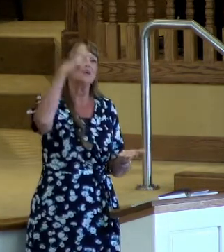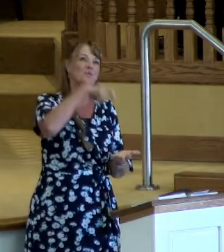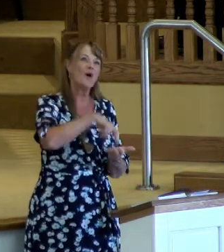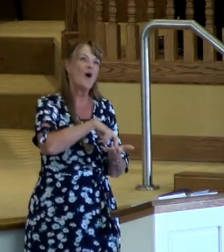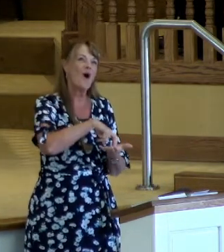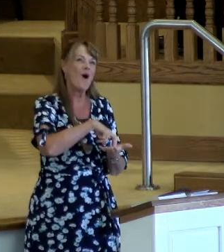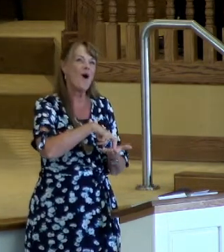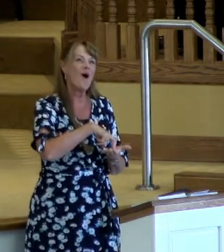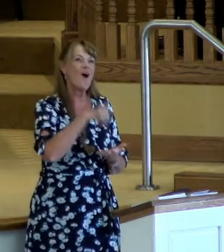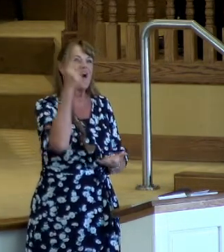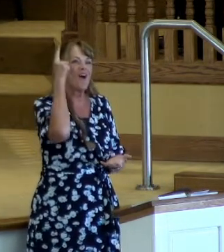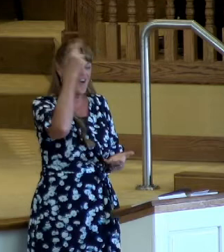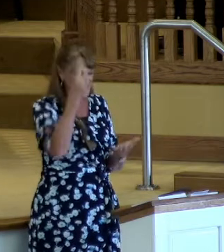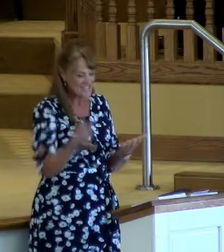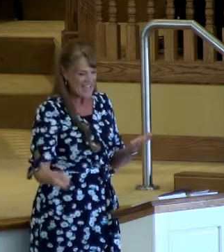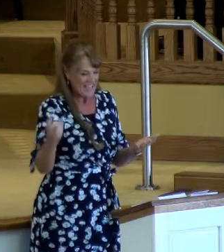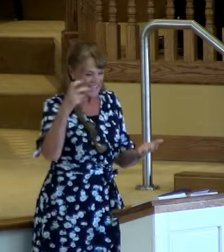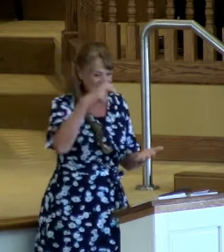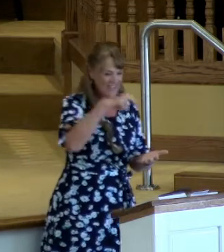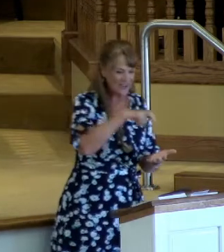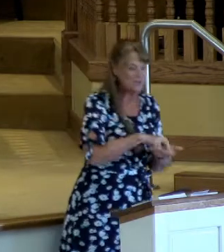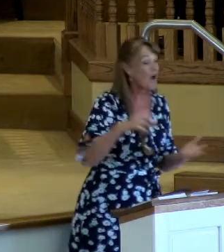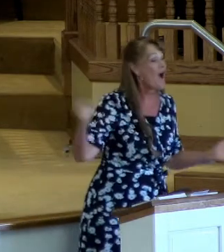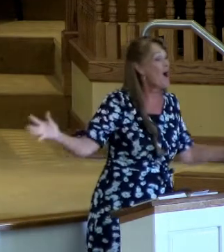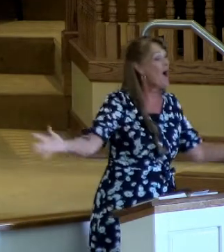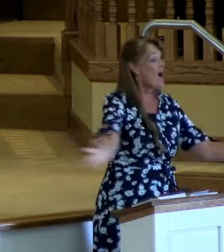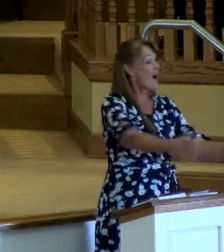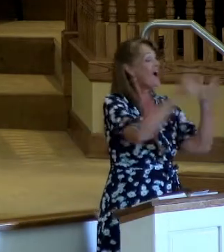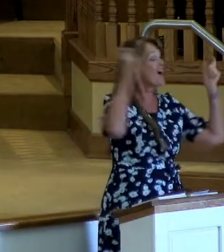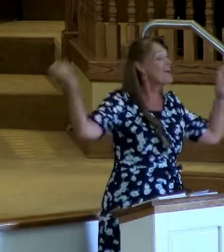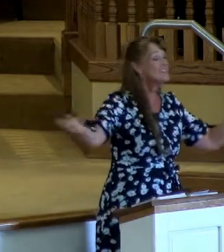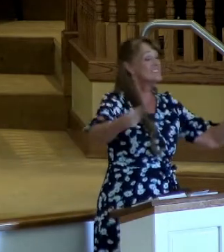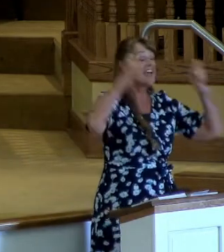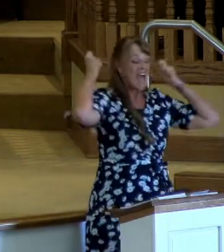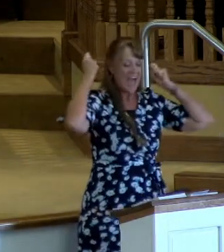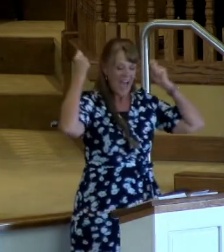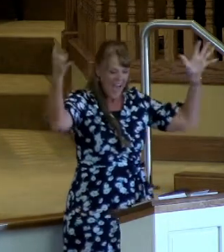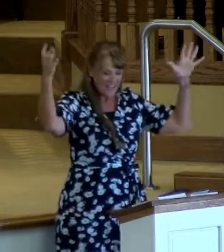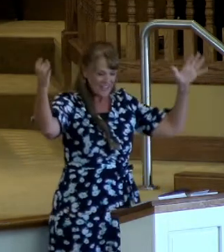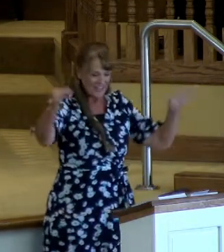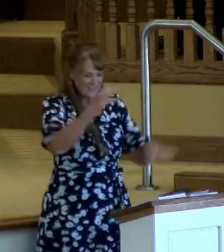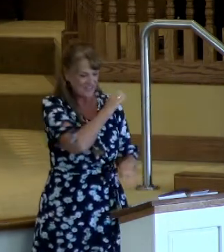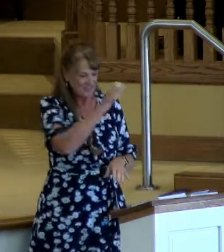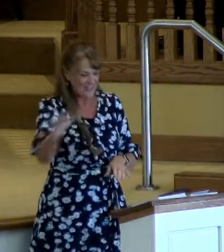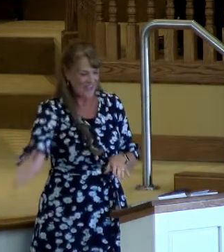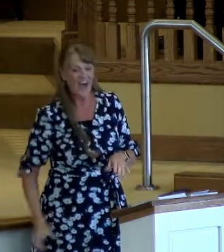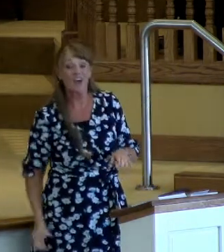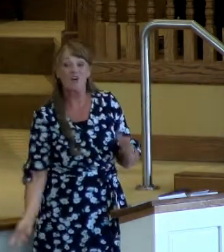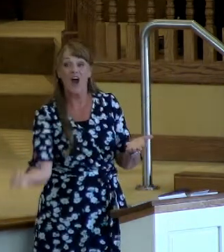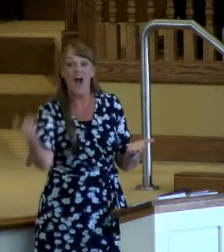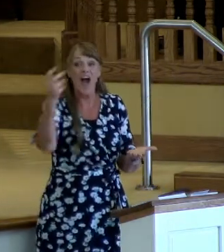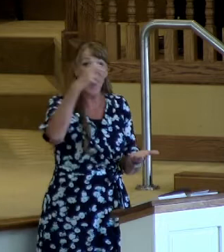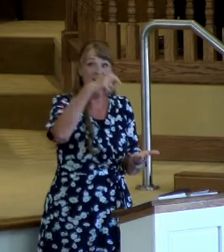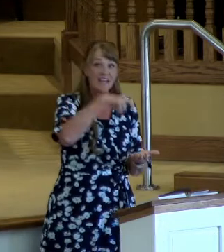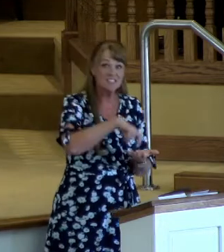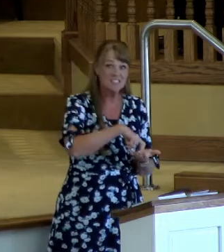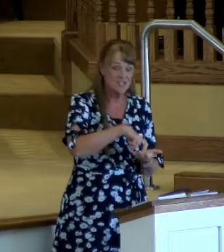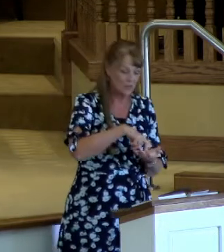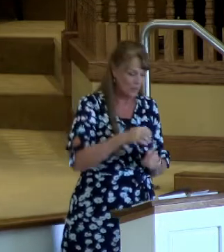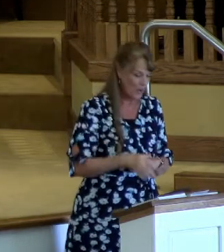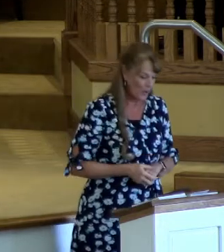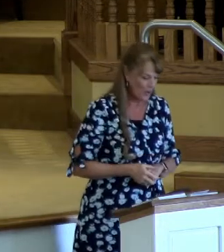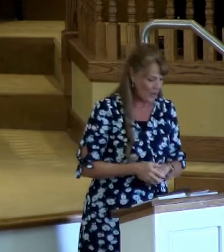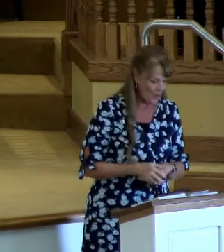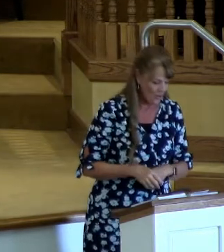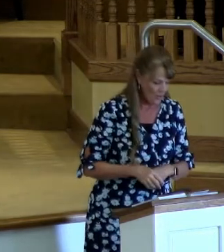He arose, he arose, hallelujah,